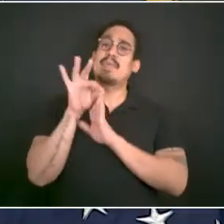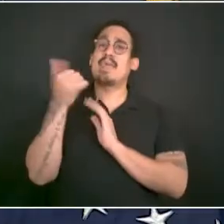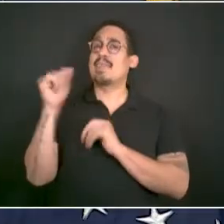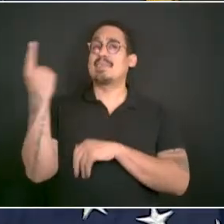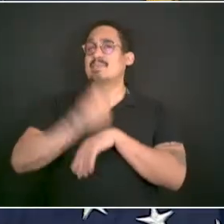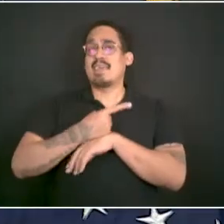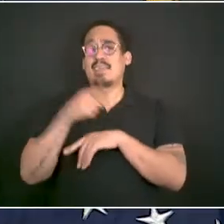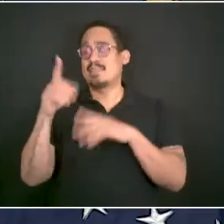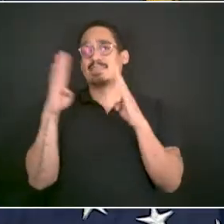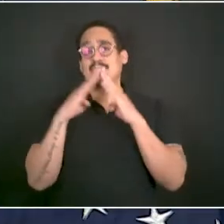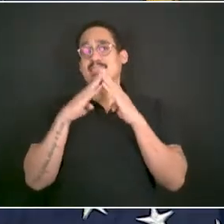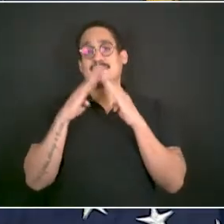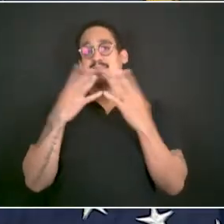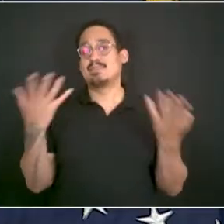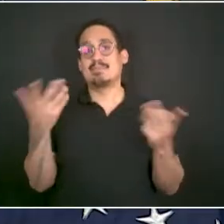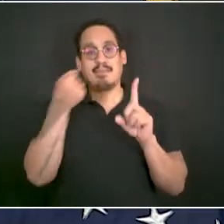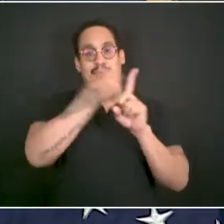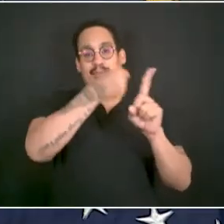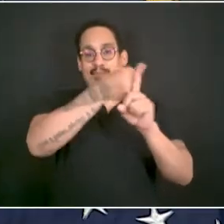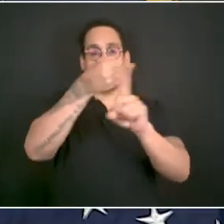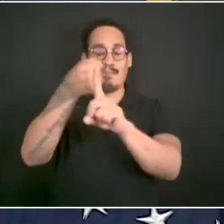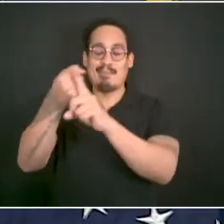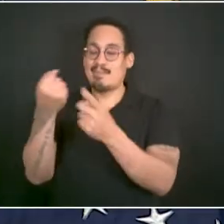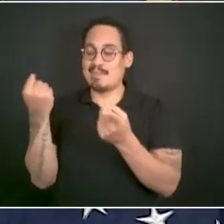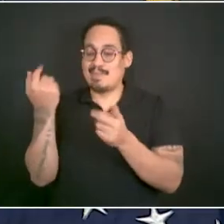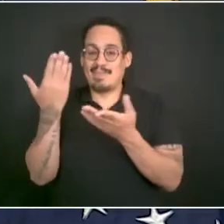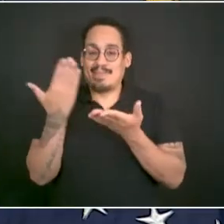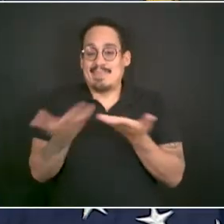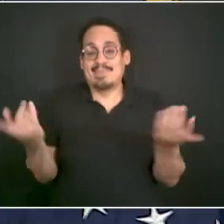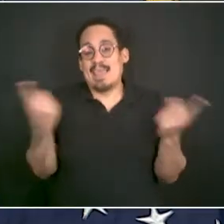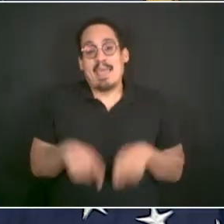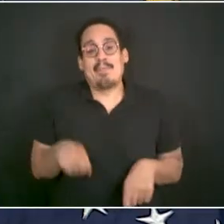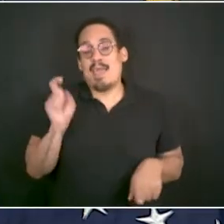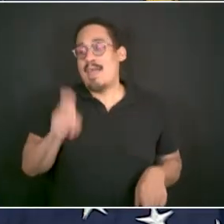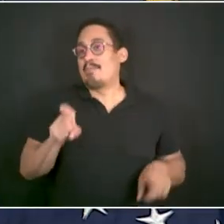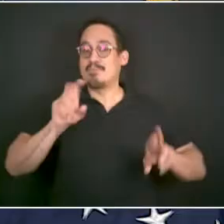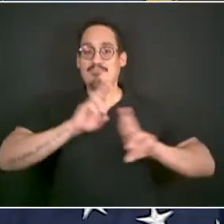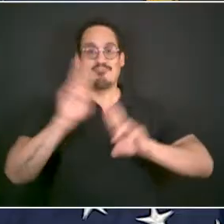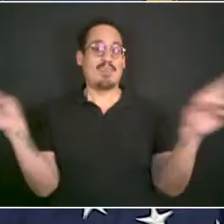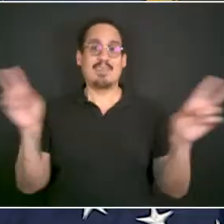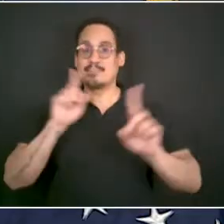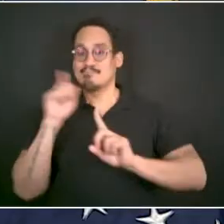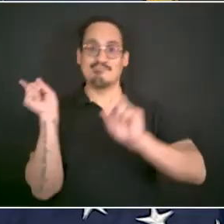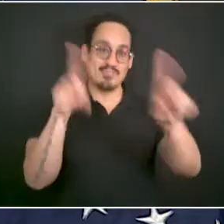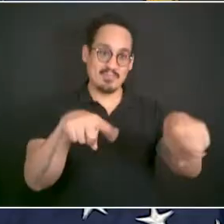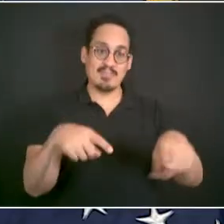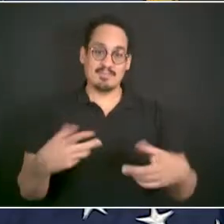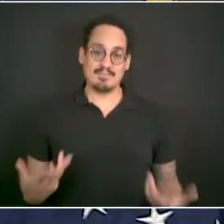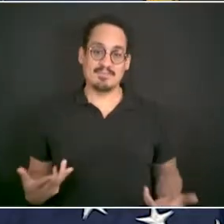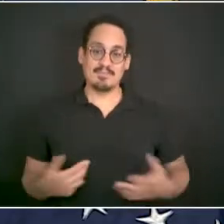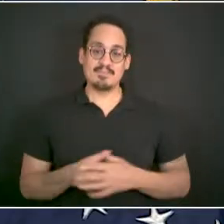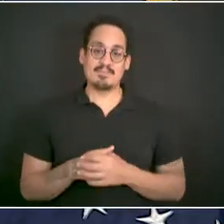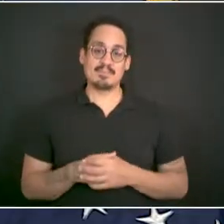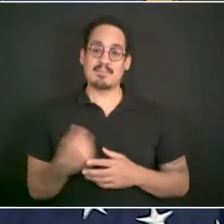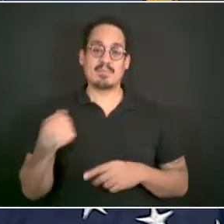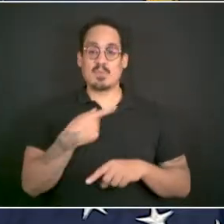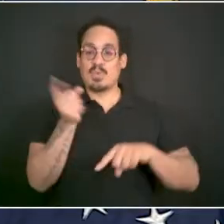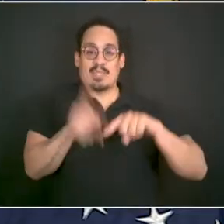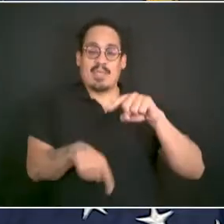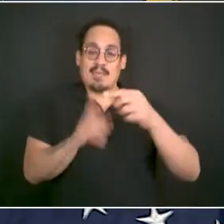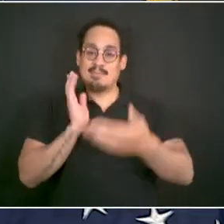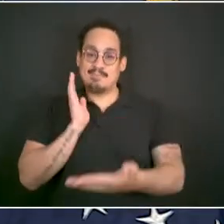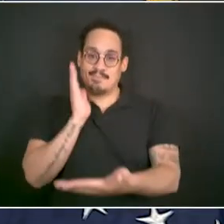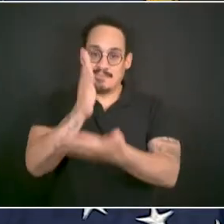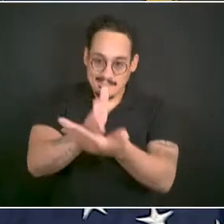this is a city where stuff just happens, and you have to be ready to respond. We can't stop stuff